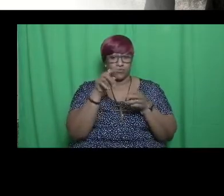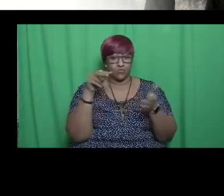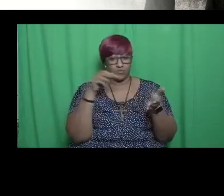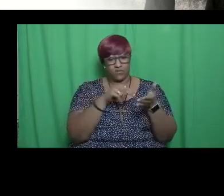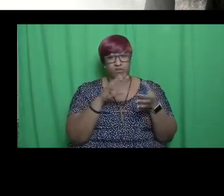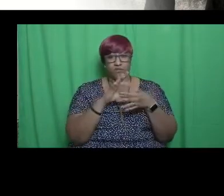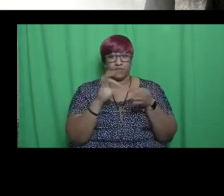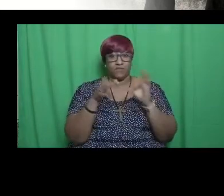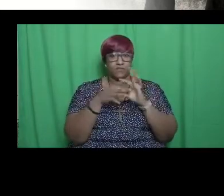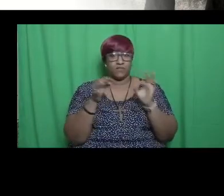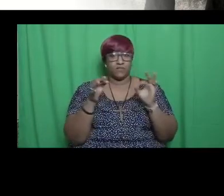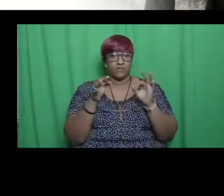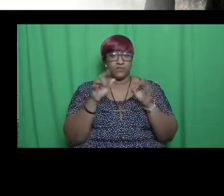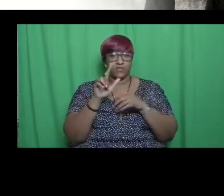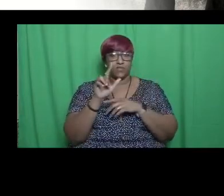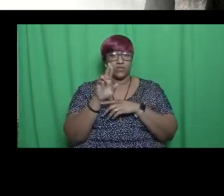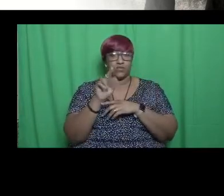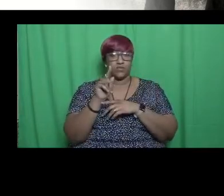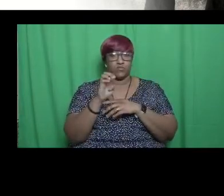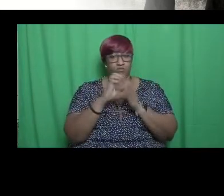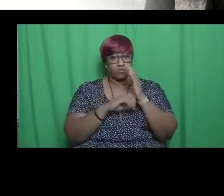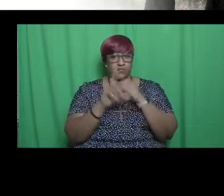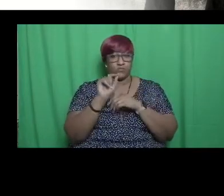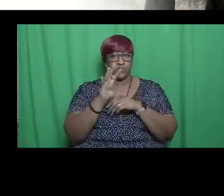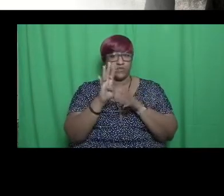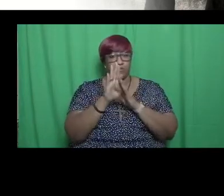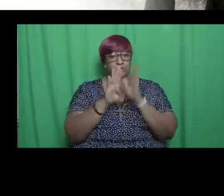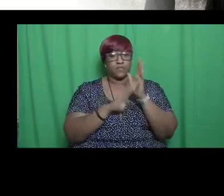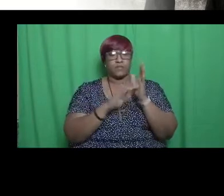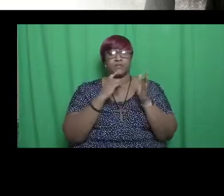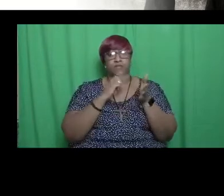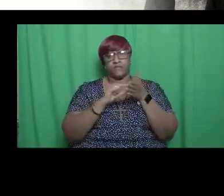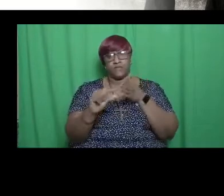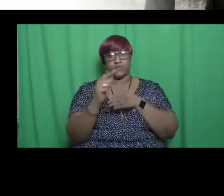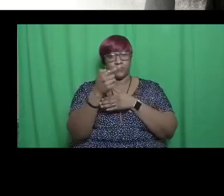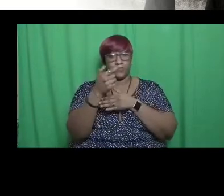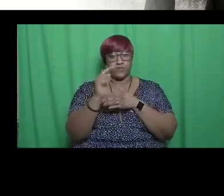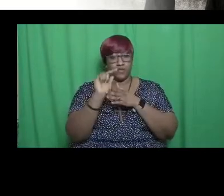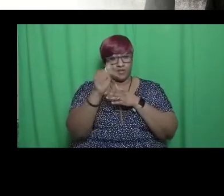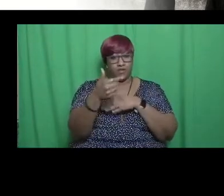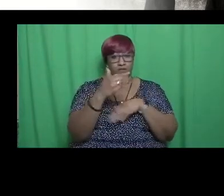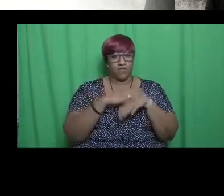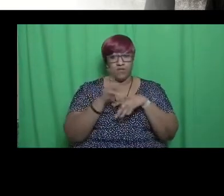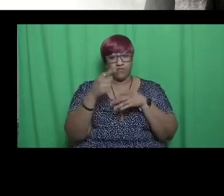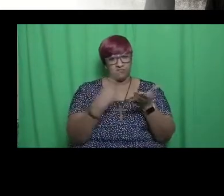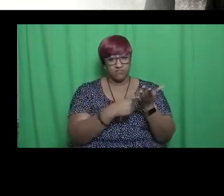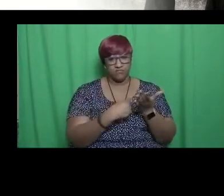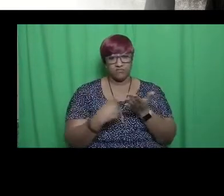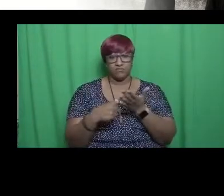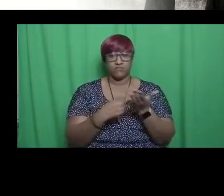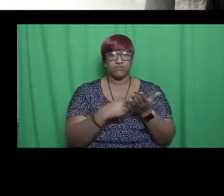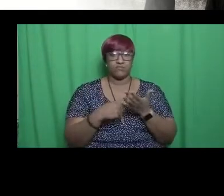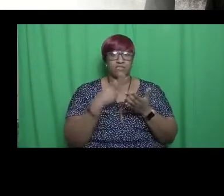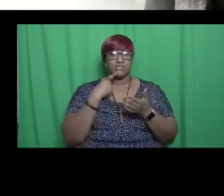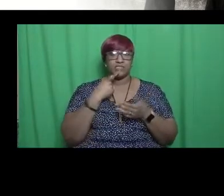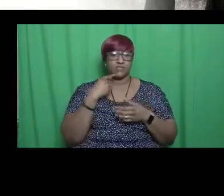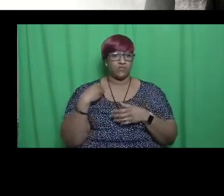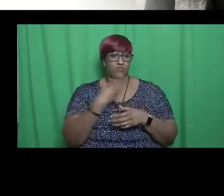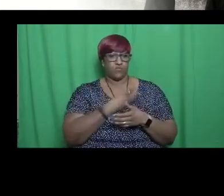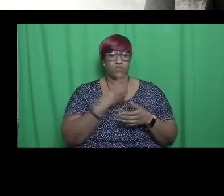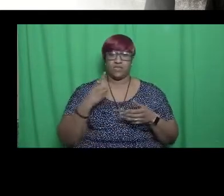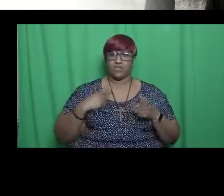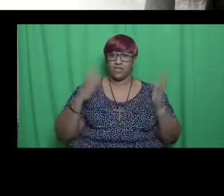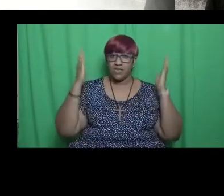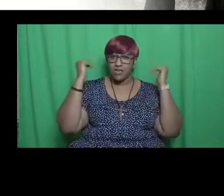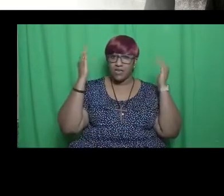text in Luke chapter 24, the Bible says in verse 21, later on they were discussing, they said, we had hope